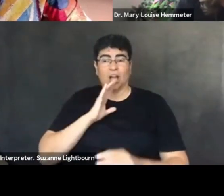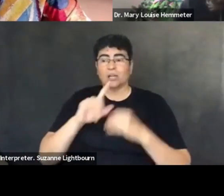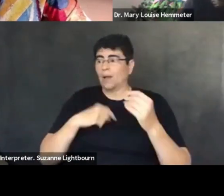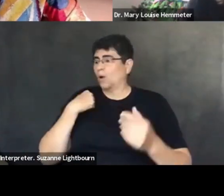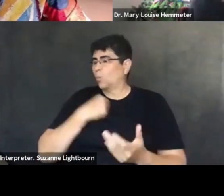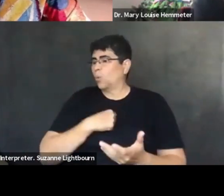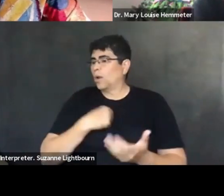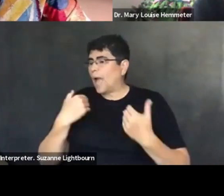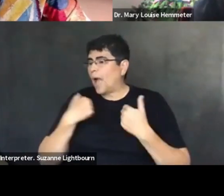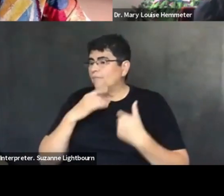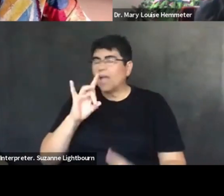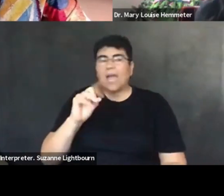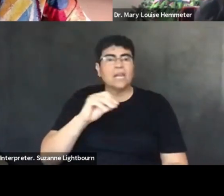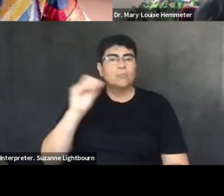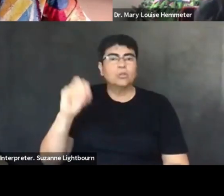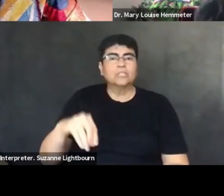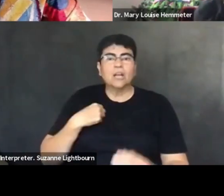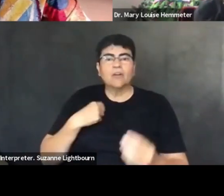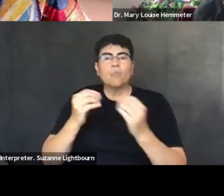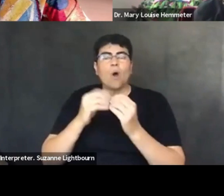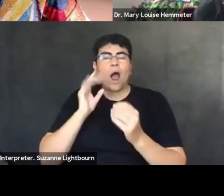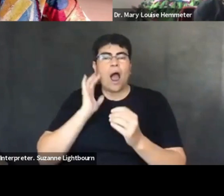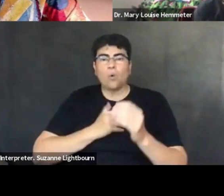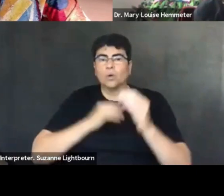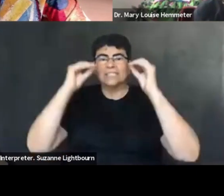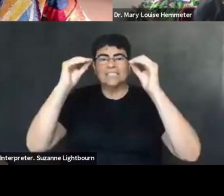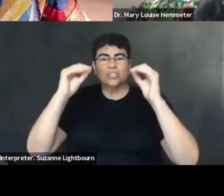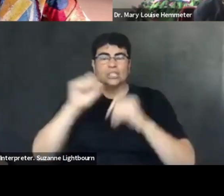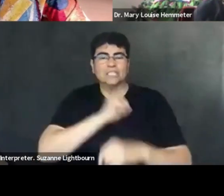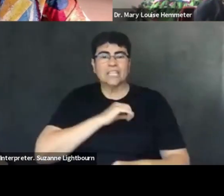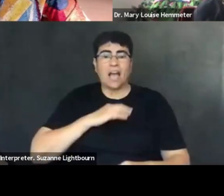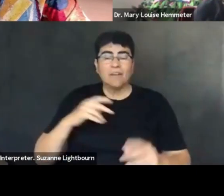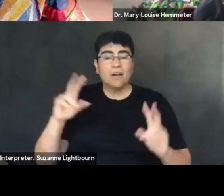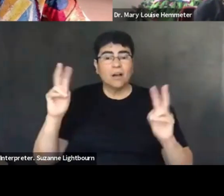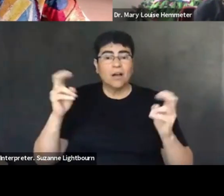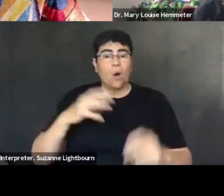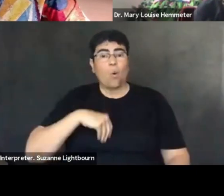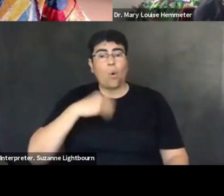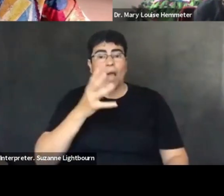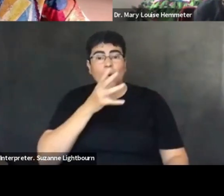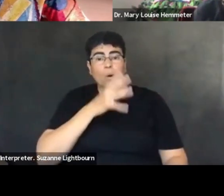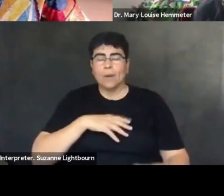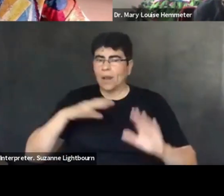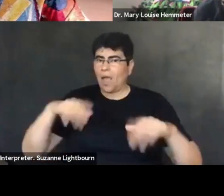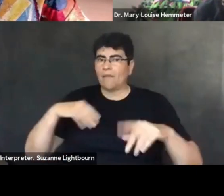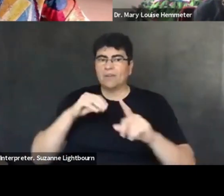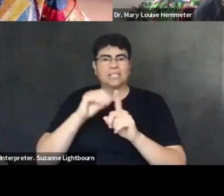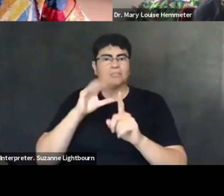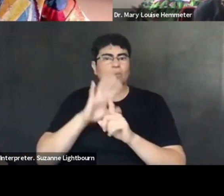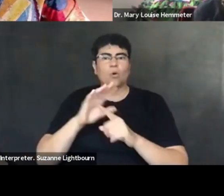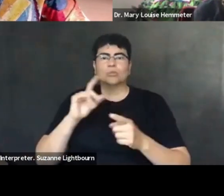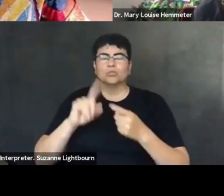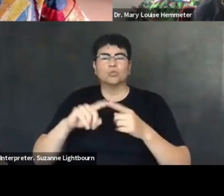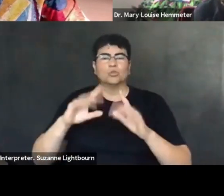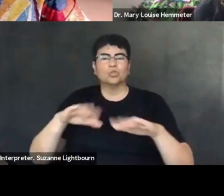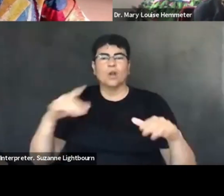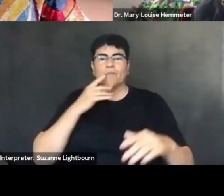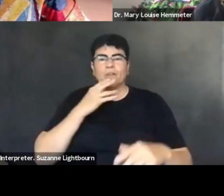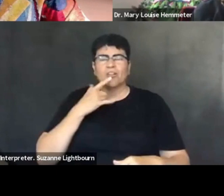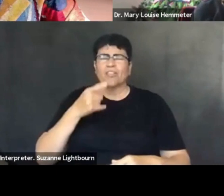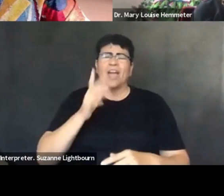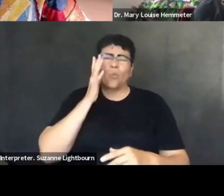80% or more of our teaching staff who are white women who have not been exposed to children of color, there are bound